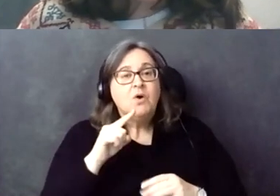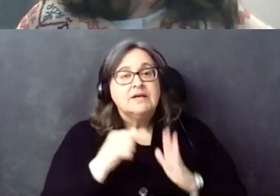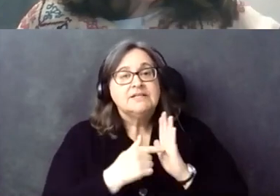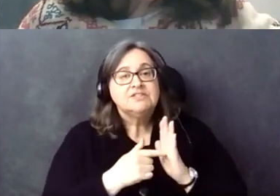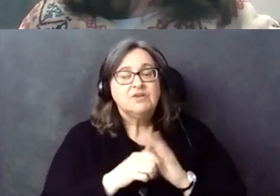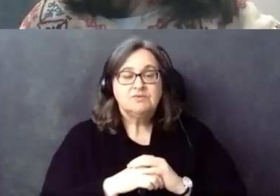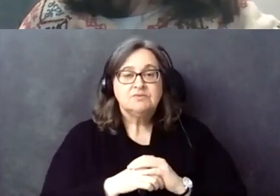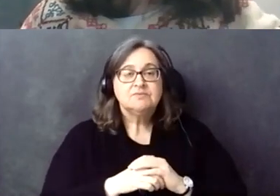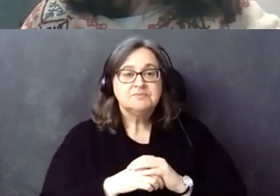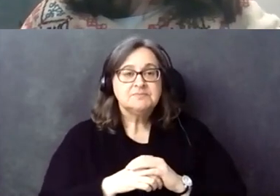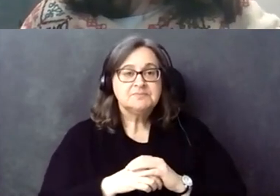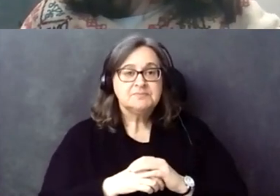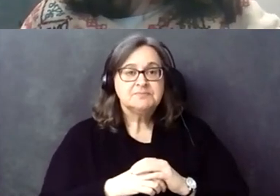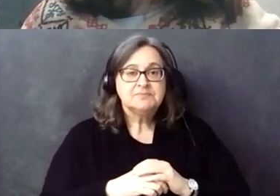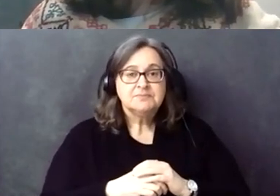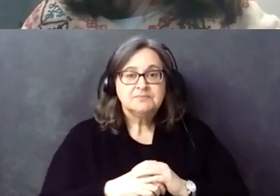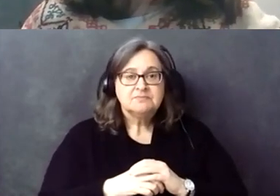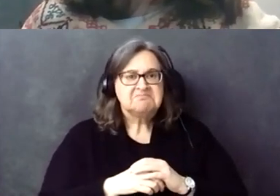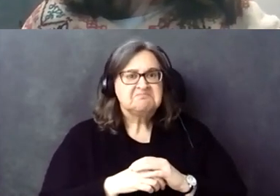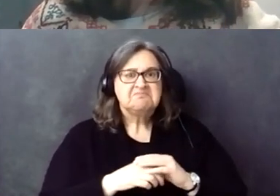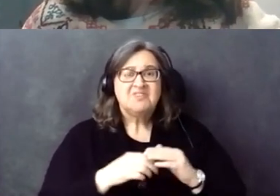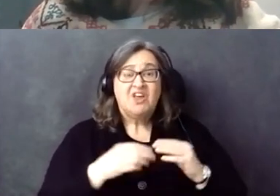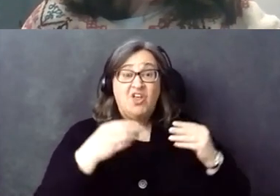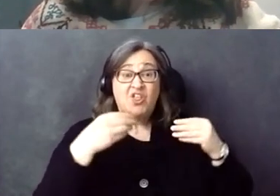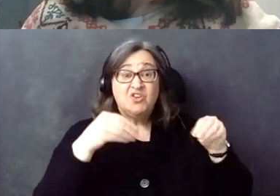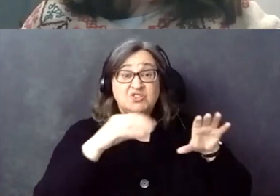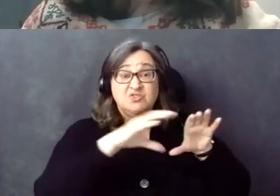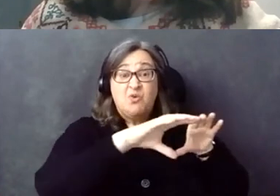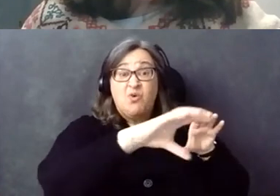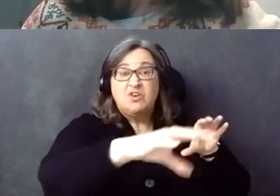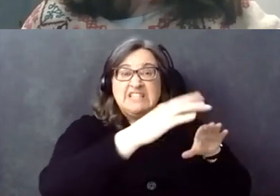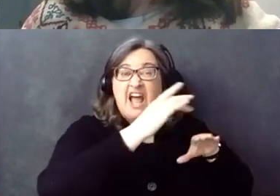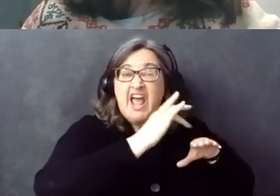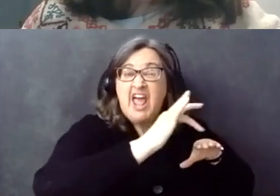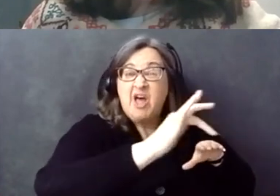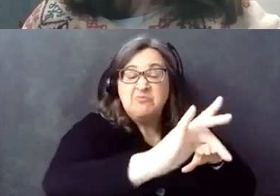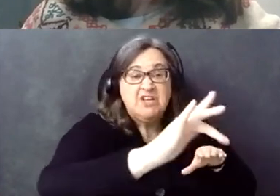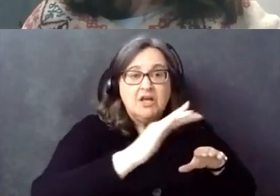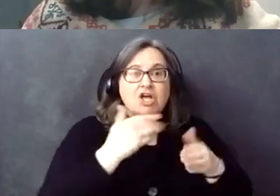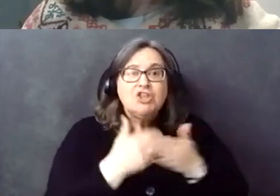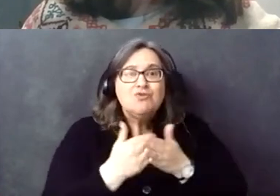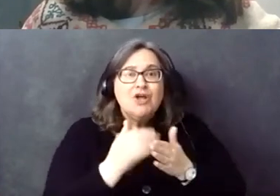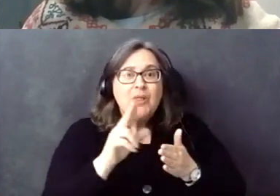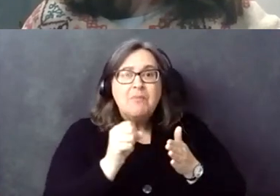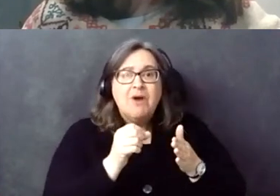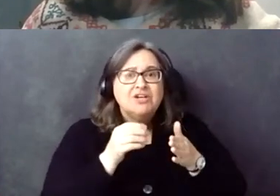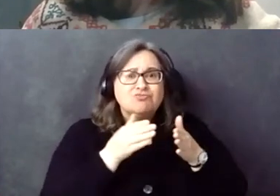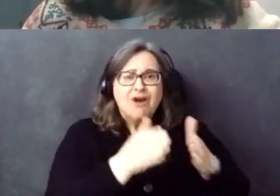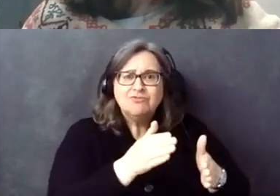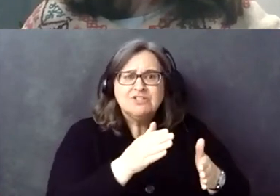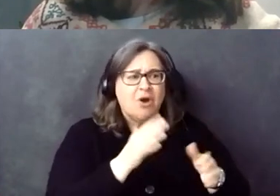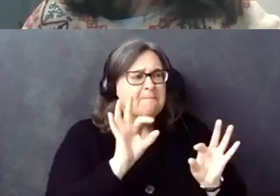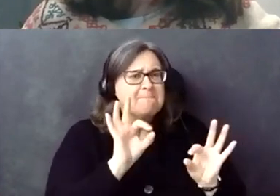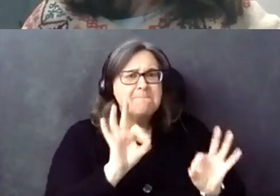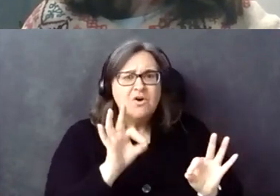are a lot of empty storefronts along bus lines that would be perfect for